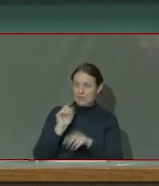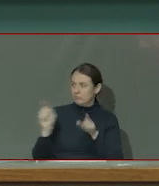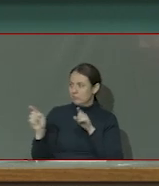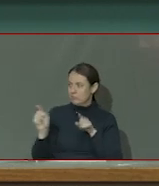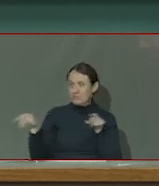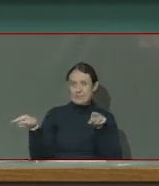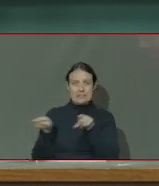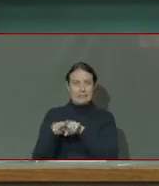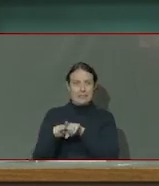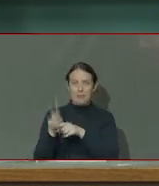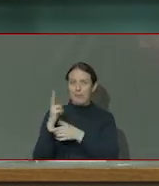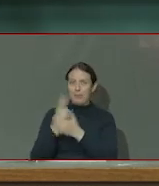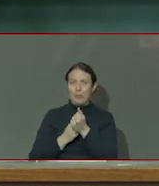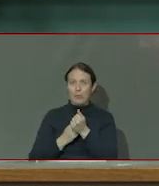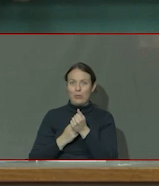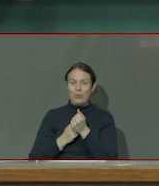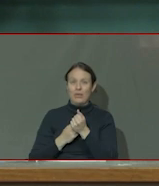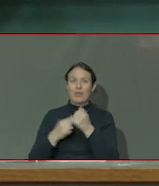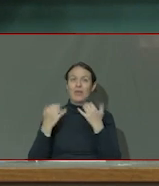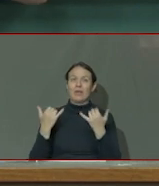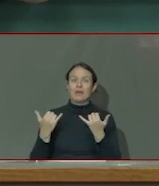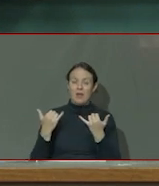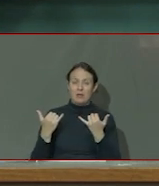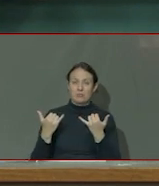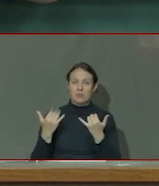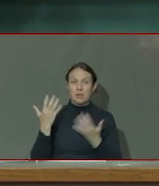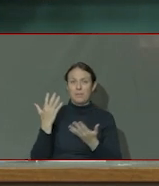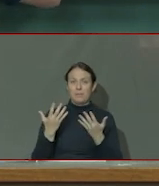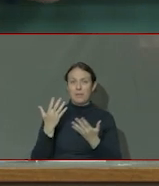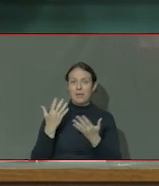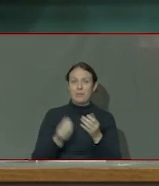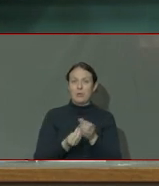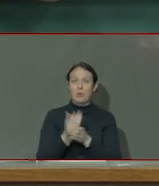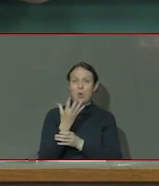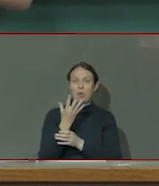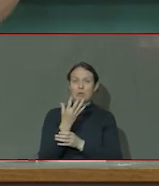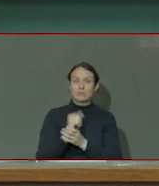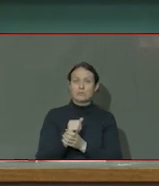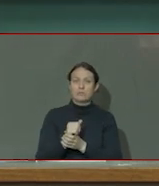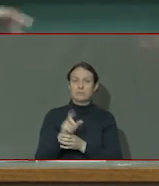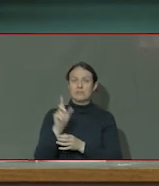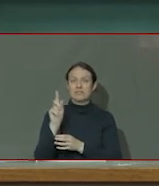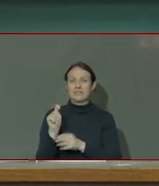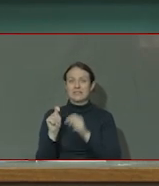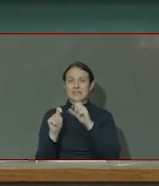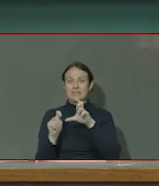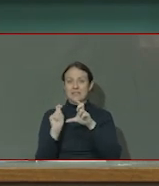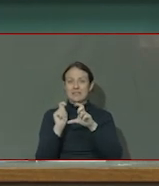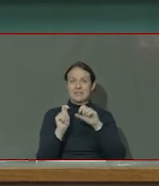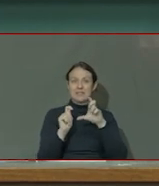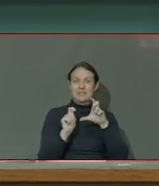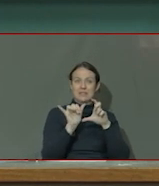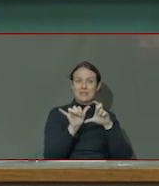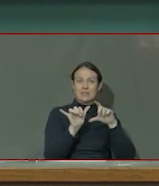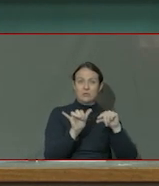have one like this, you tell me, if I have a plant like this, what will be the phenotype of